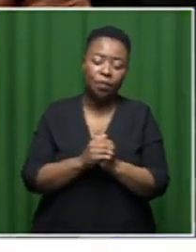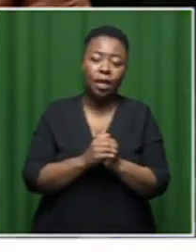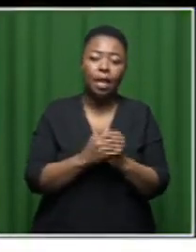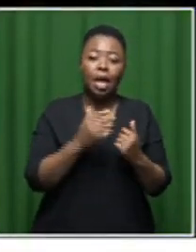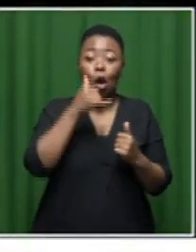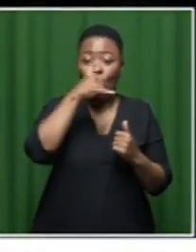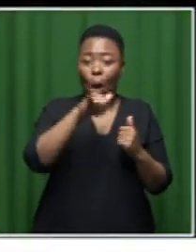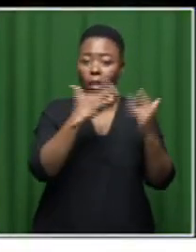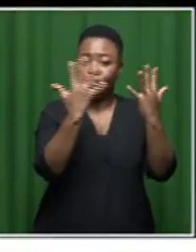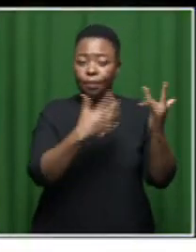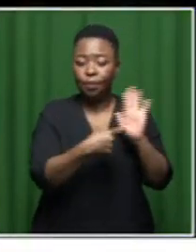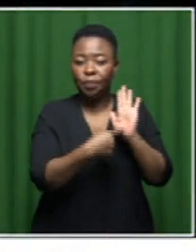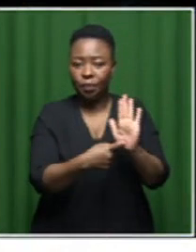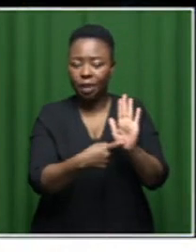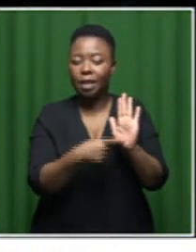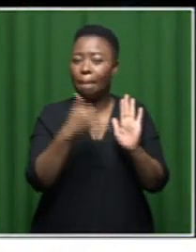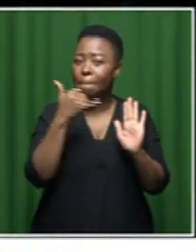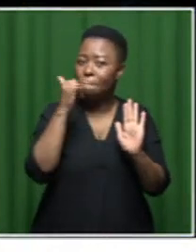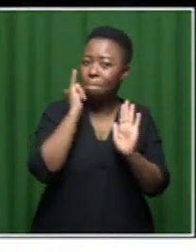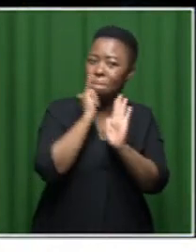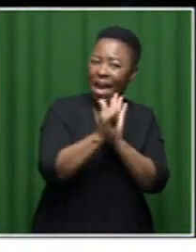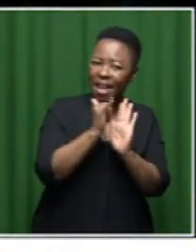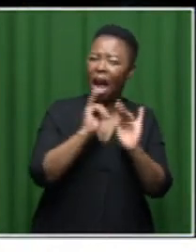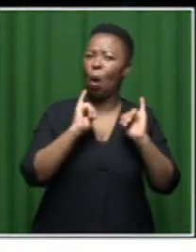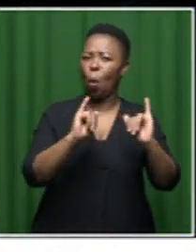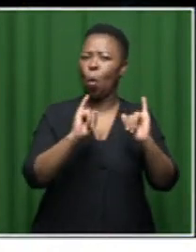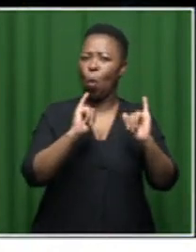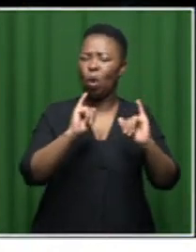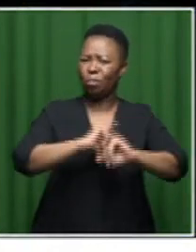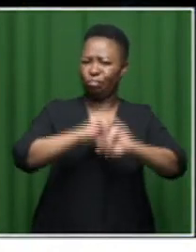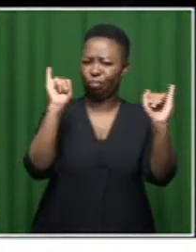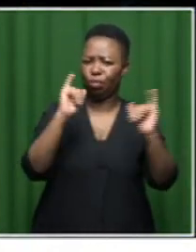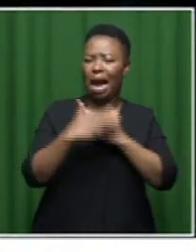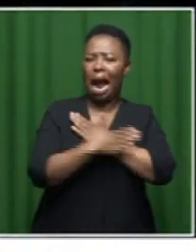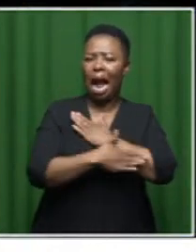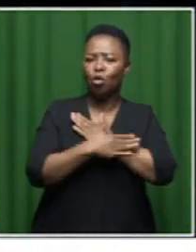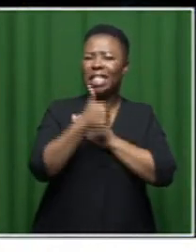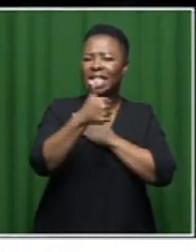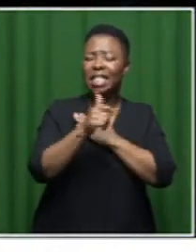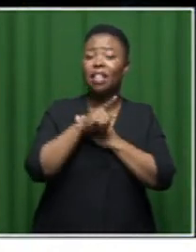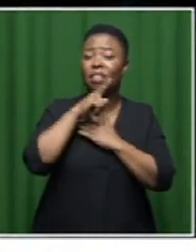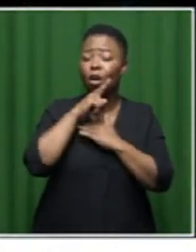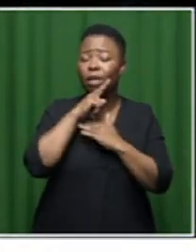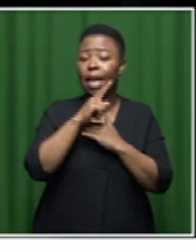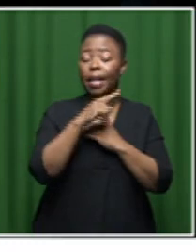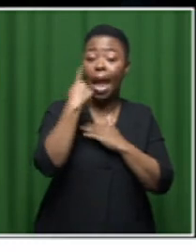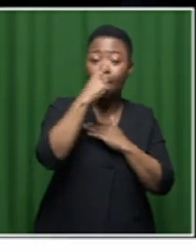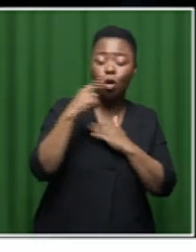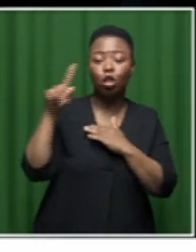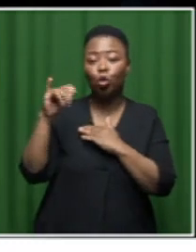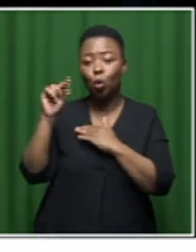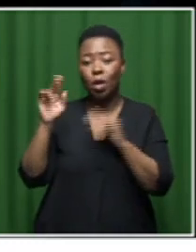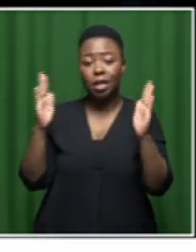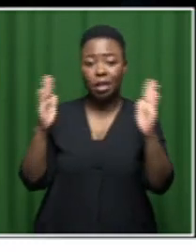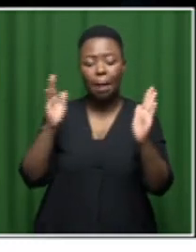delivered, the murder rate sent shockwaves through the country. More than 6,000 people were murdered between April and June this year. Gela